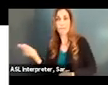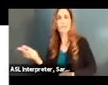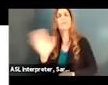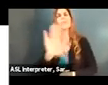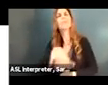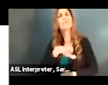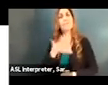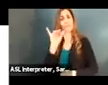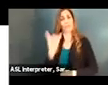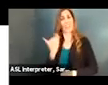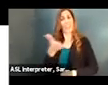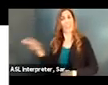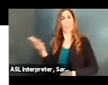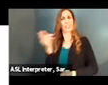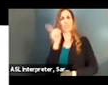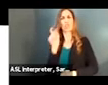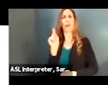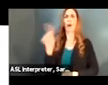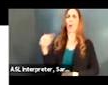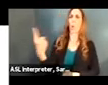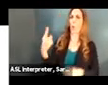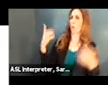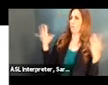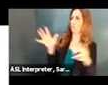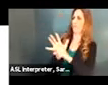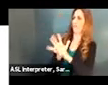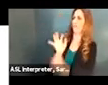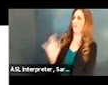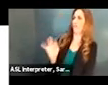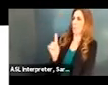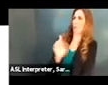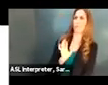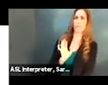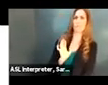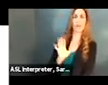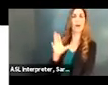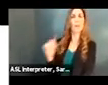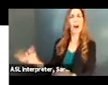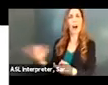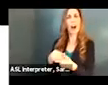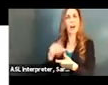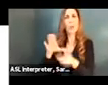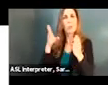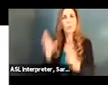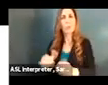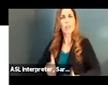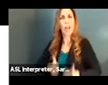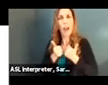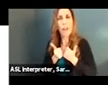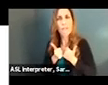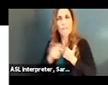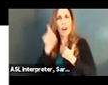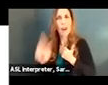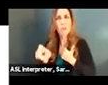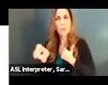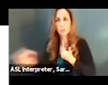device should never stand alone. It's should be integrated into a person's life. It should be, and